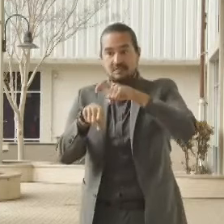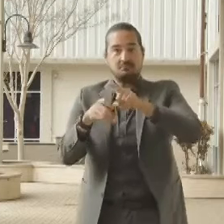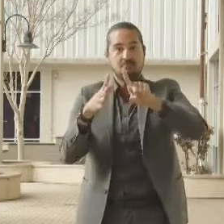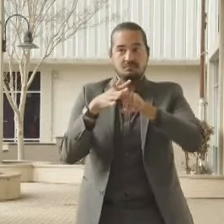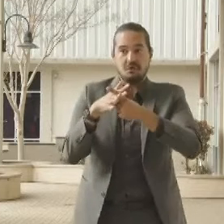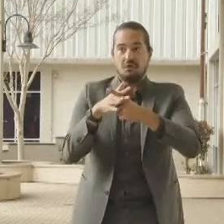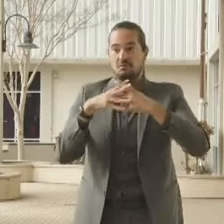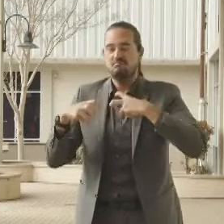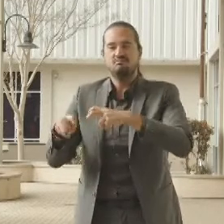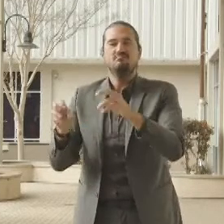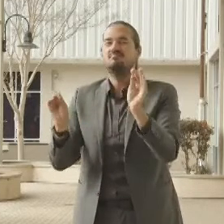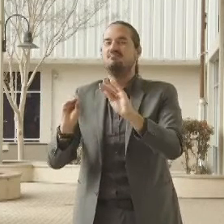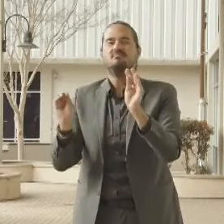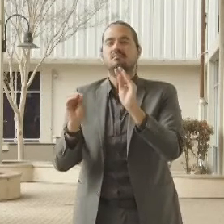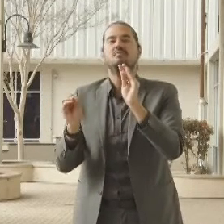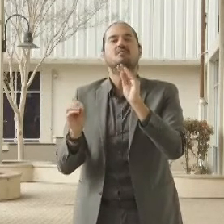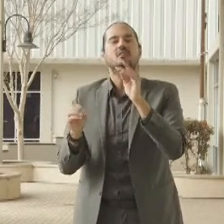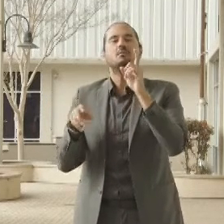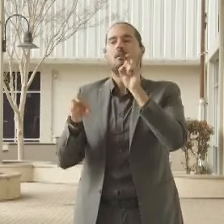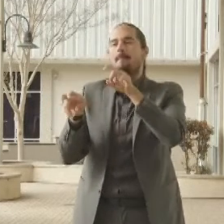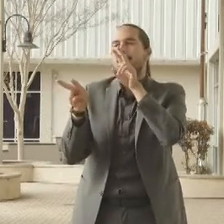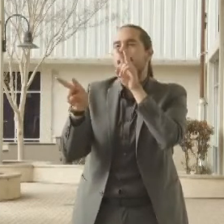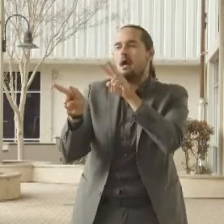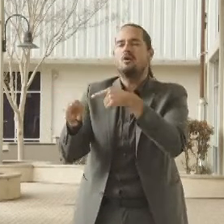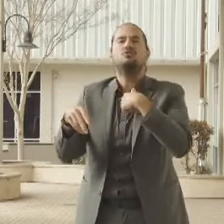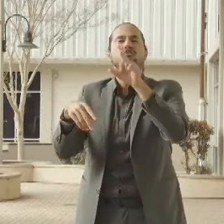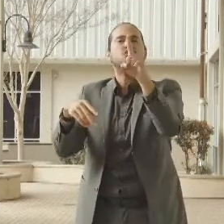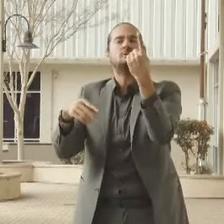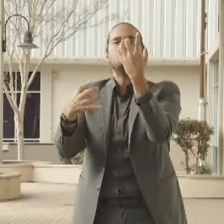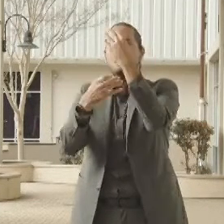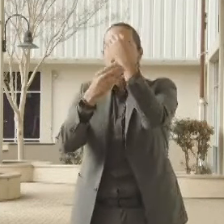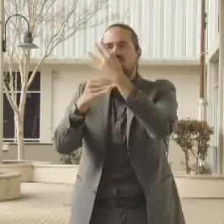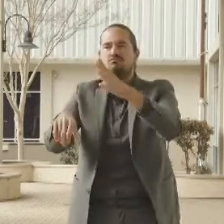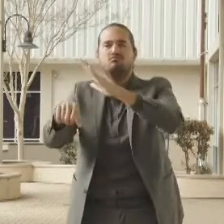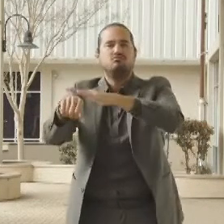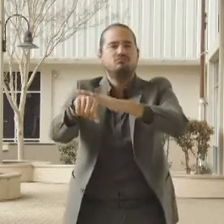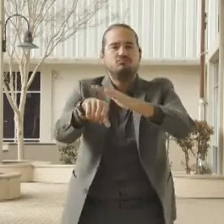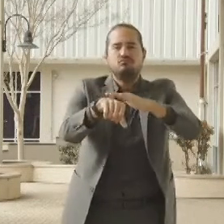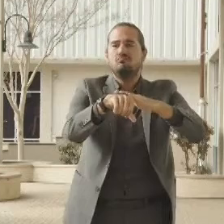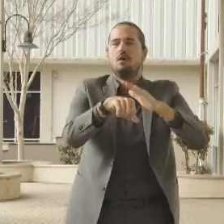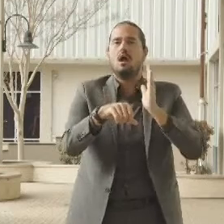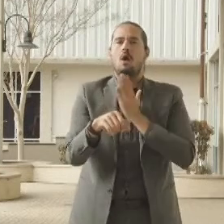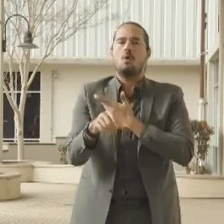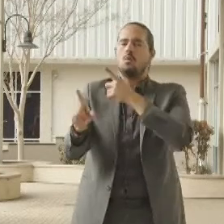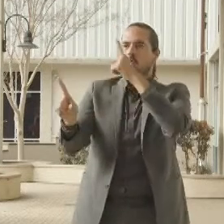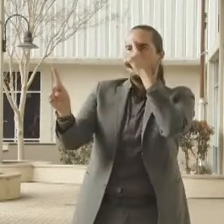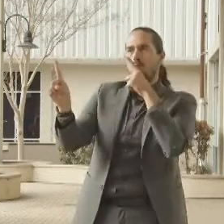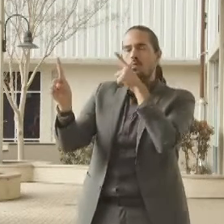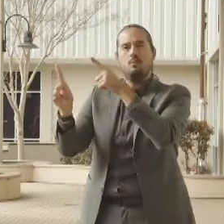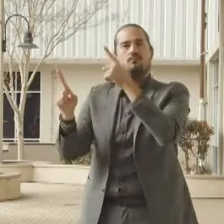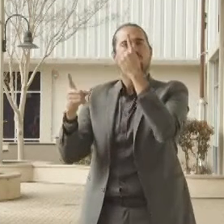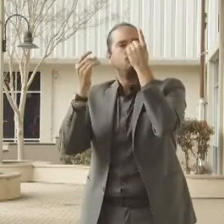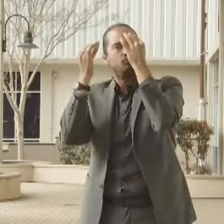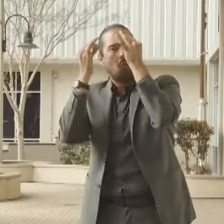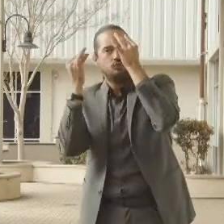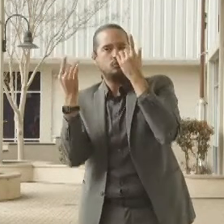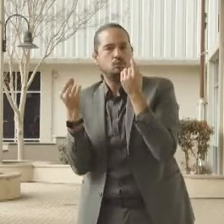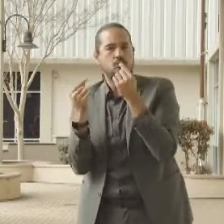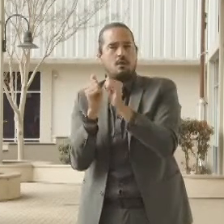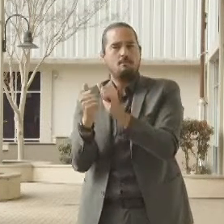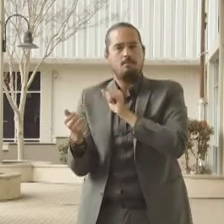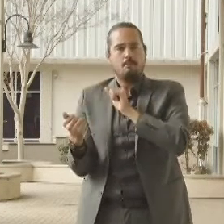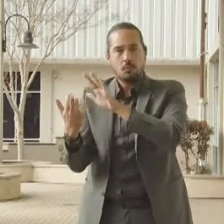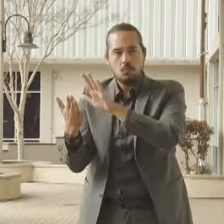just want to share that that's the thinking going forward as we part of learning to live with